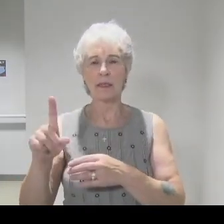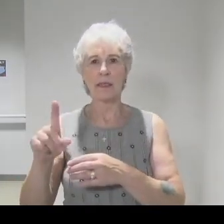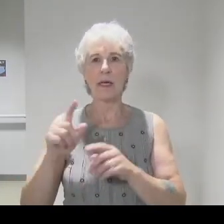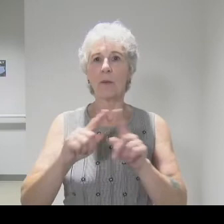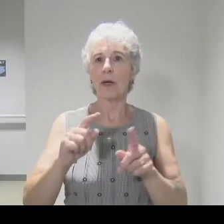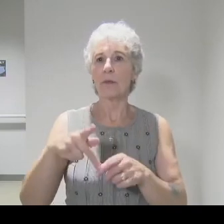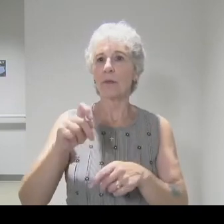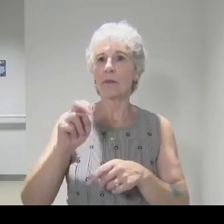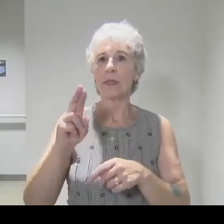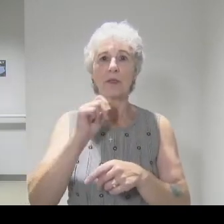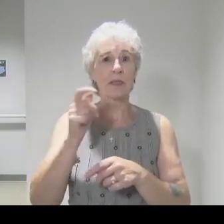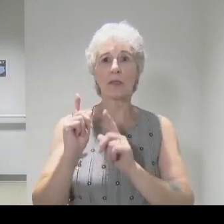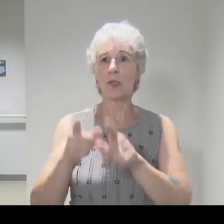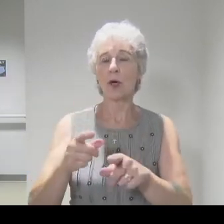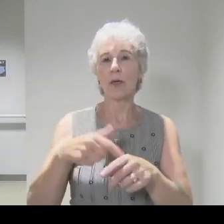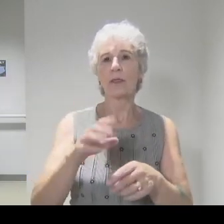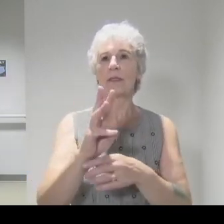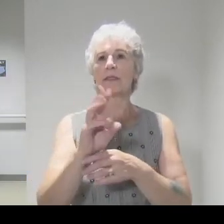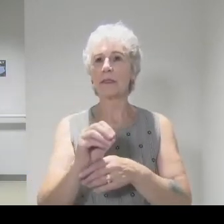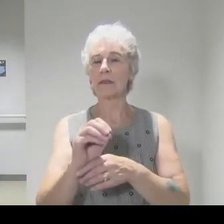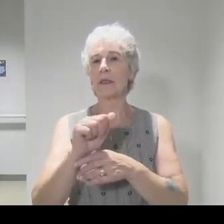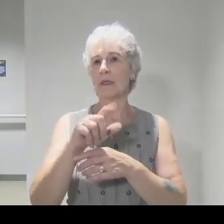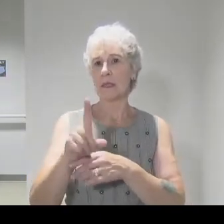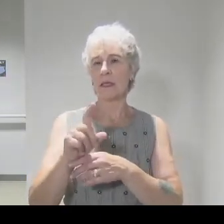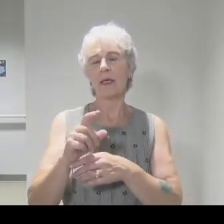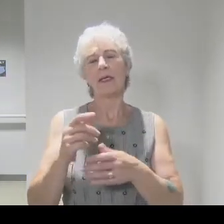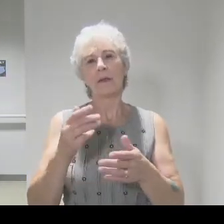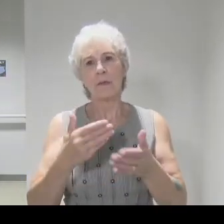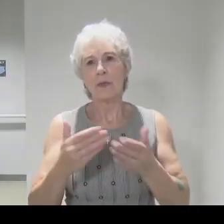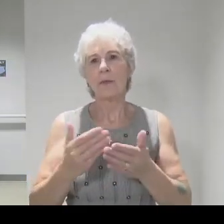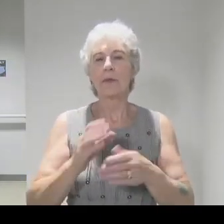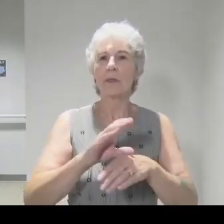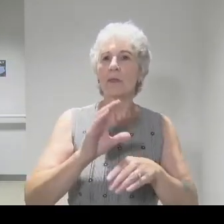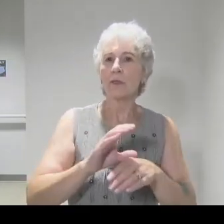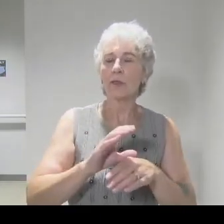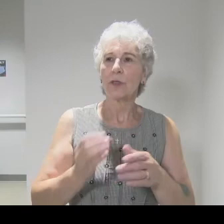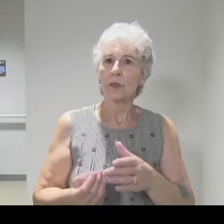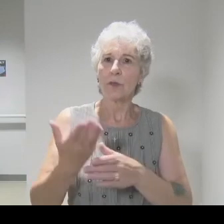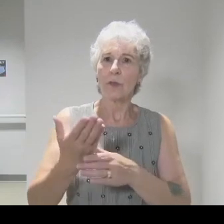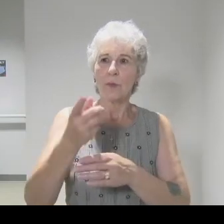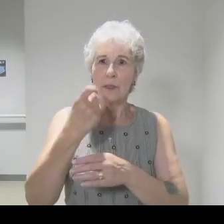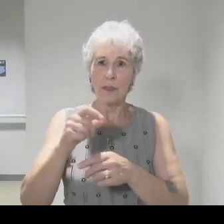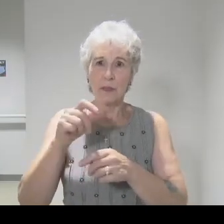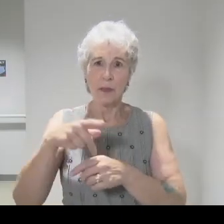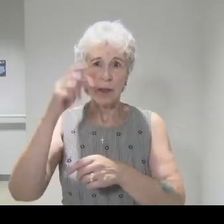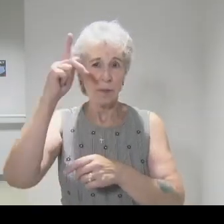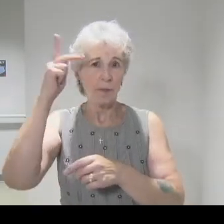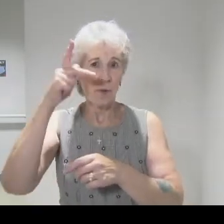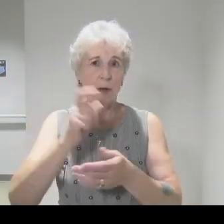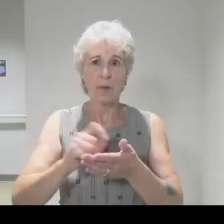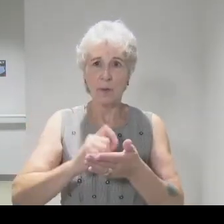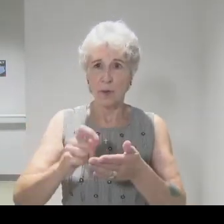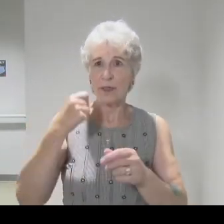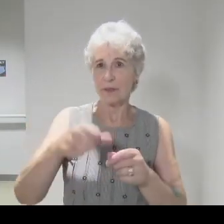AD. So most likely the church grew because Paul wrote this letter, and that was the